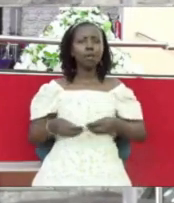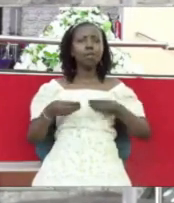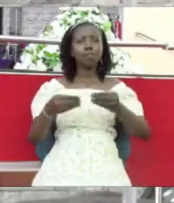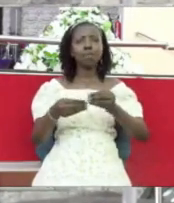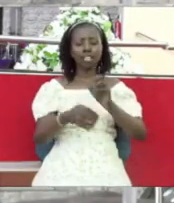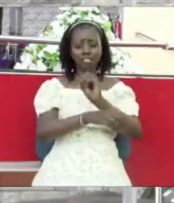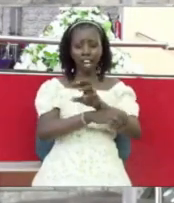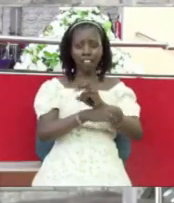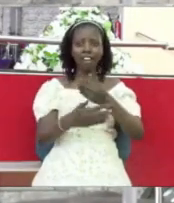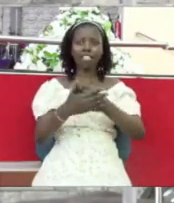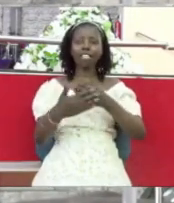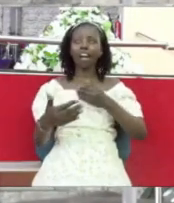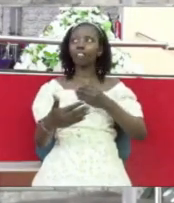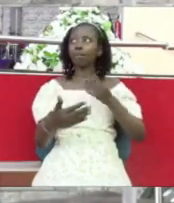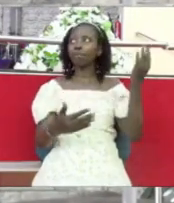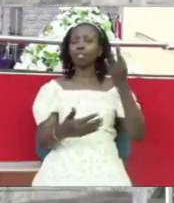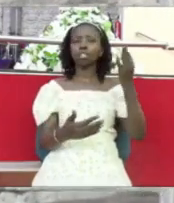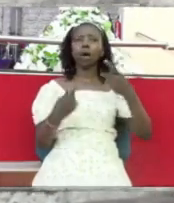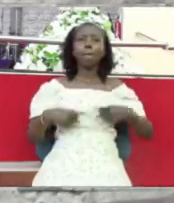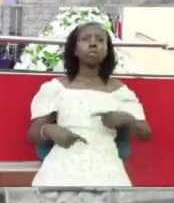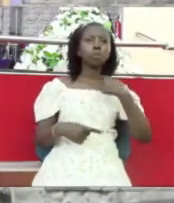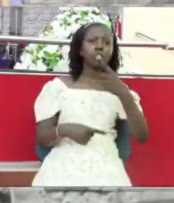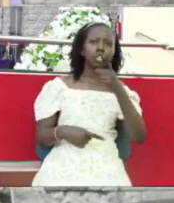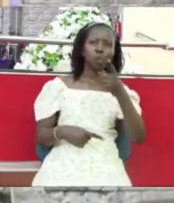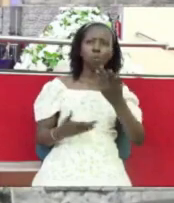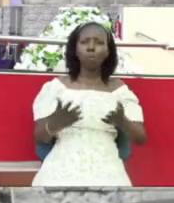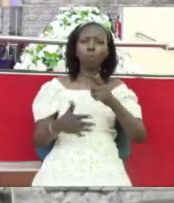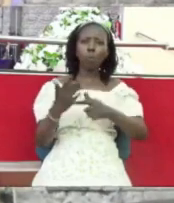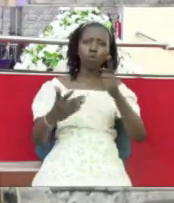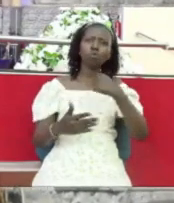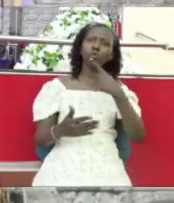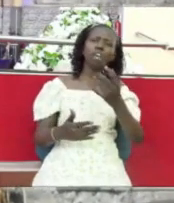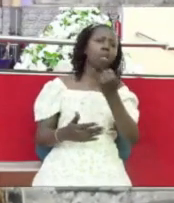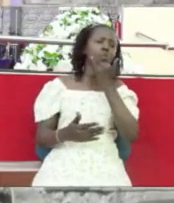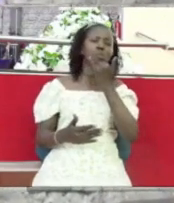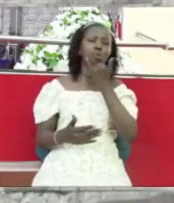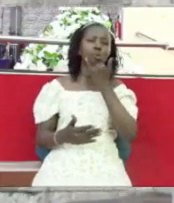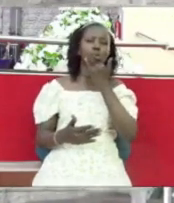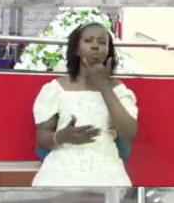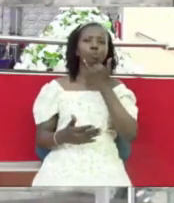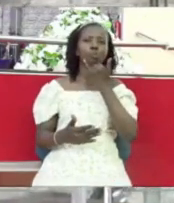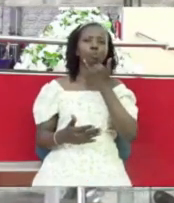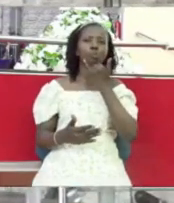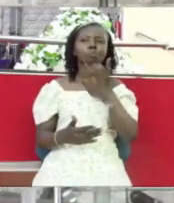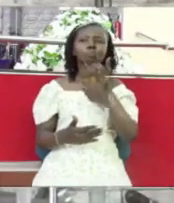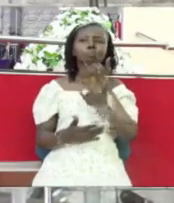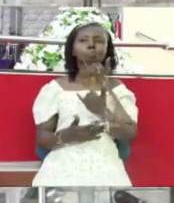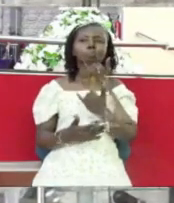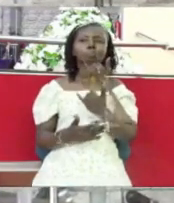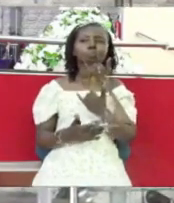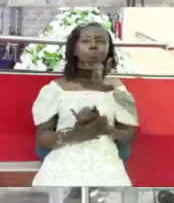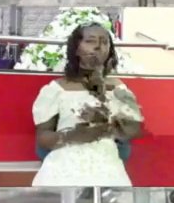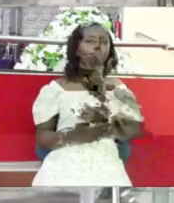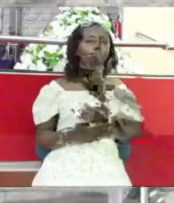sisi tunapeananga maono. Somebody will tell you what you said was wrong. Mtu mmoja anakuambia kile kitu ulisema hakikufaa. Don't say that again.